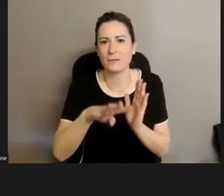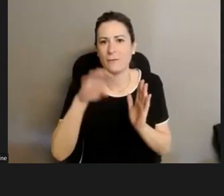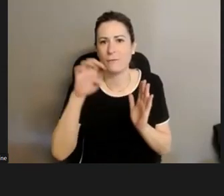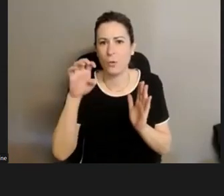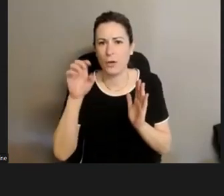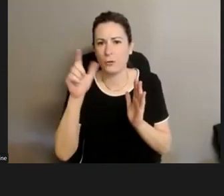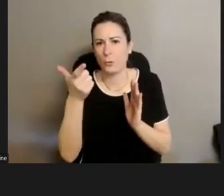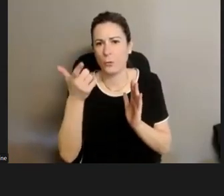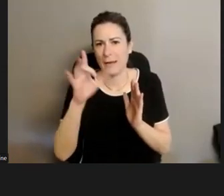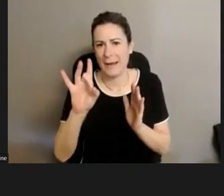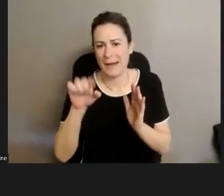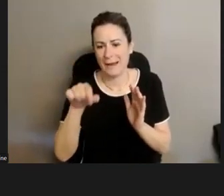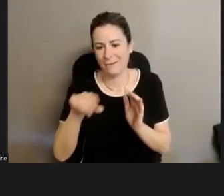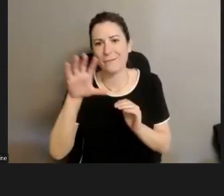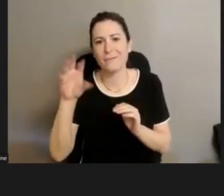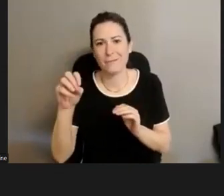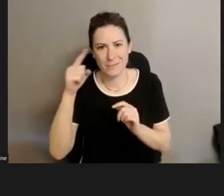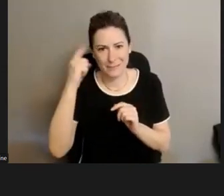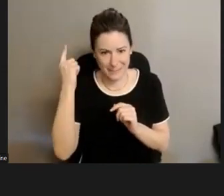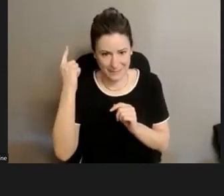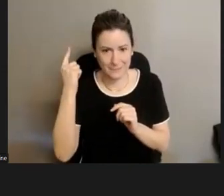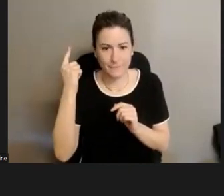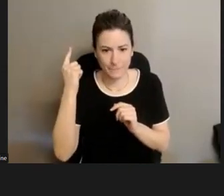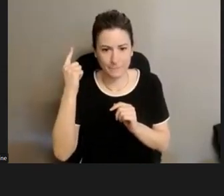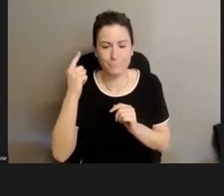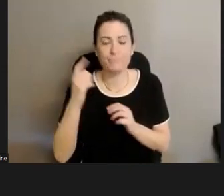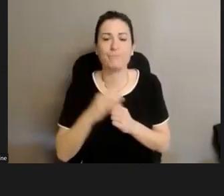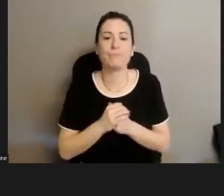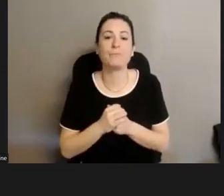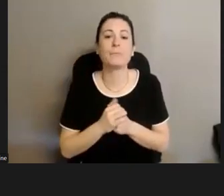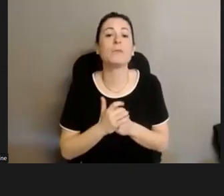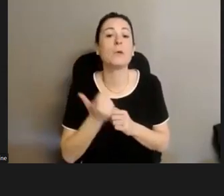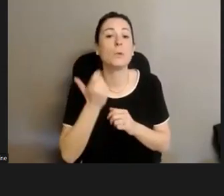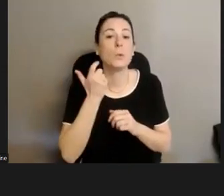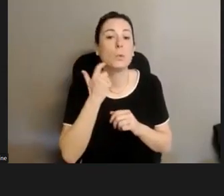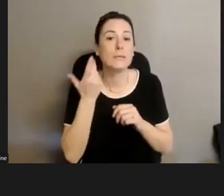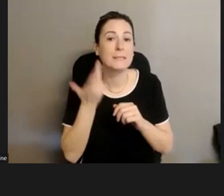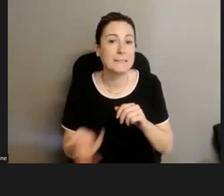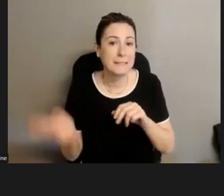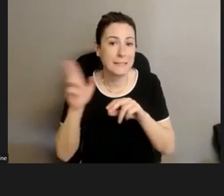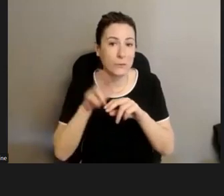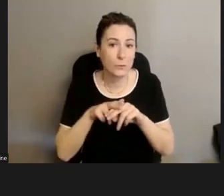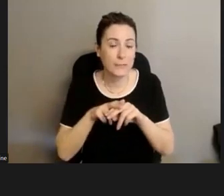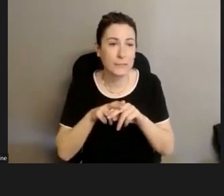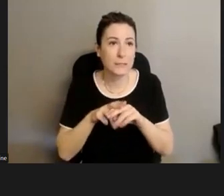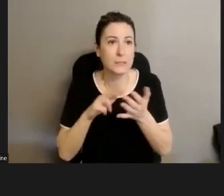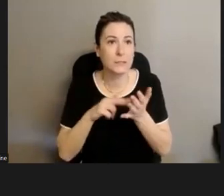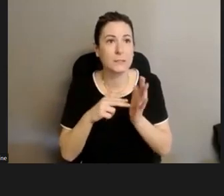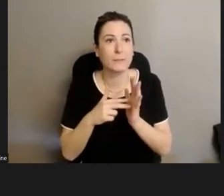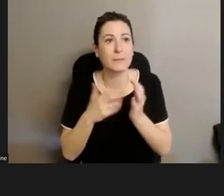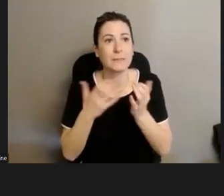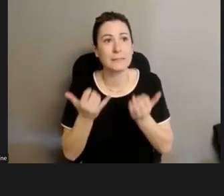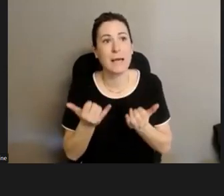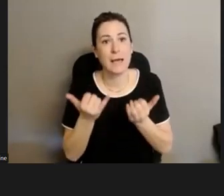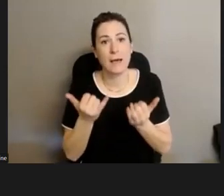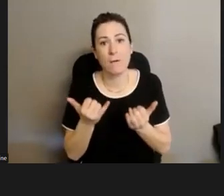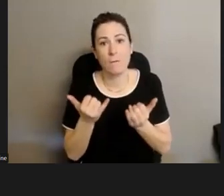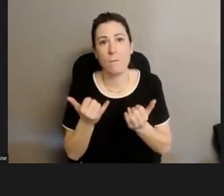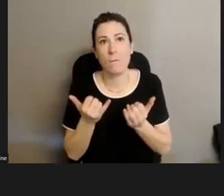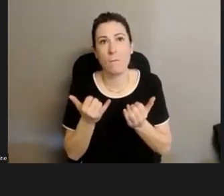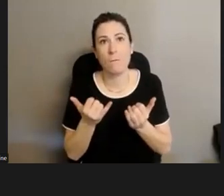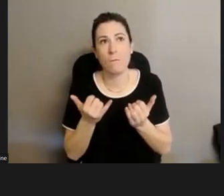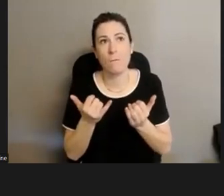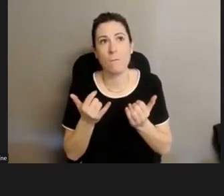$1,428.50 now with this recent increase. Currently, the poverty line in